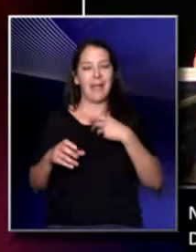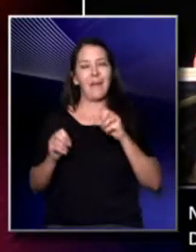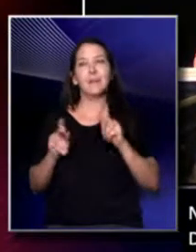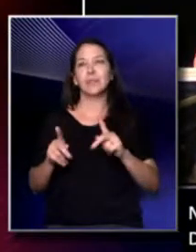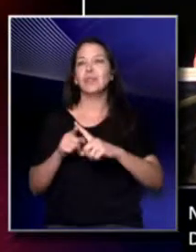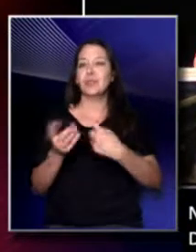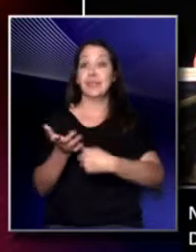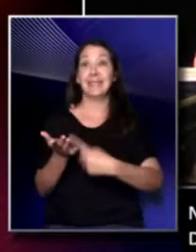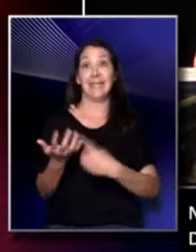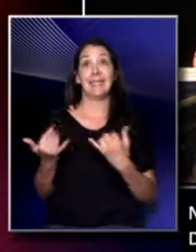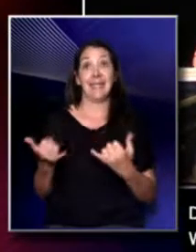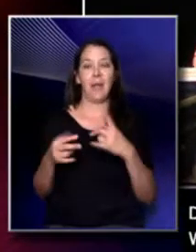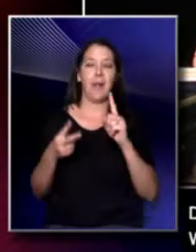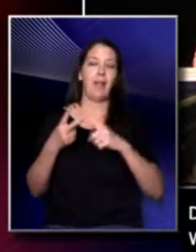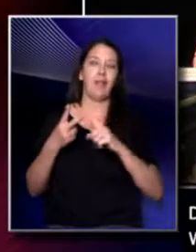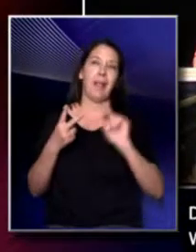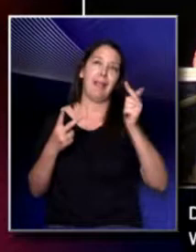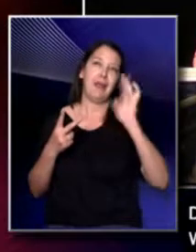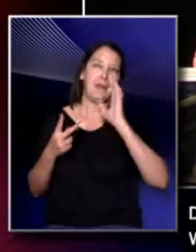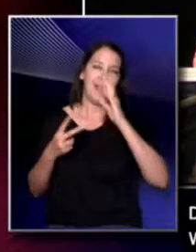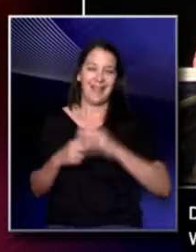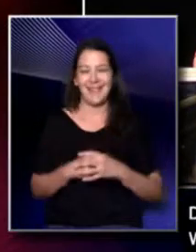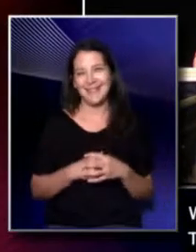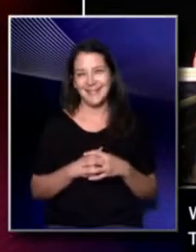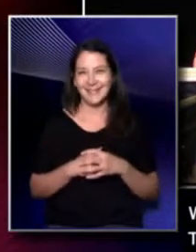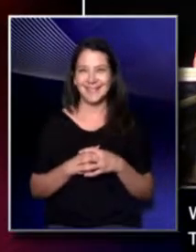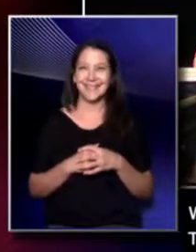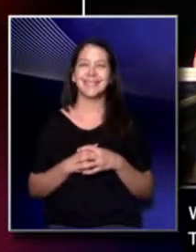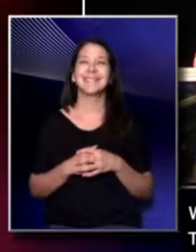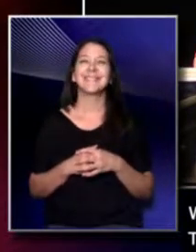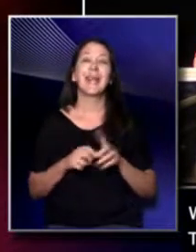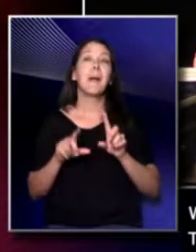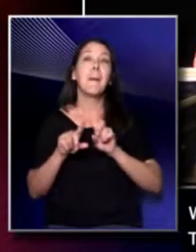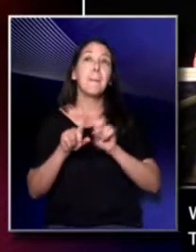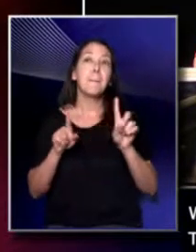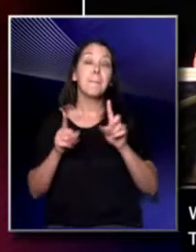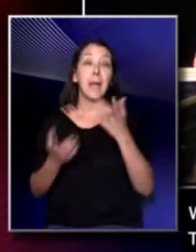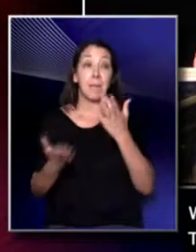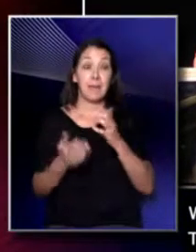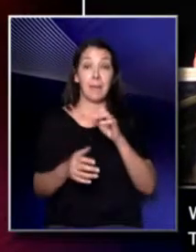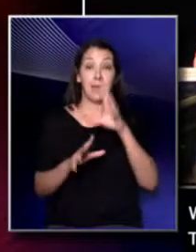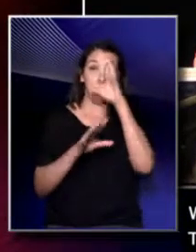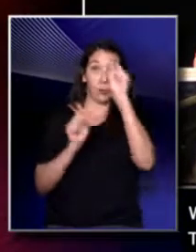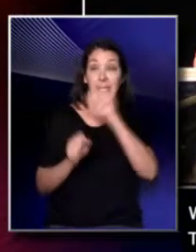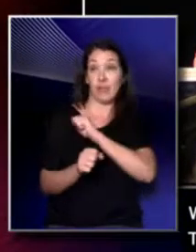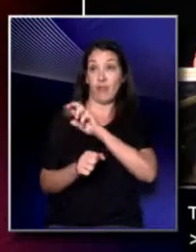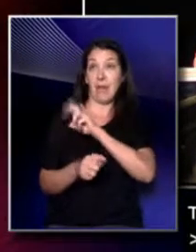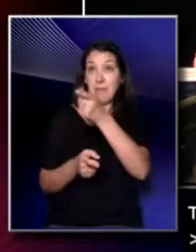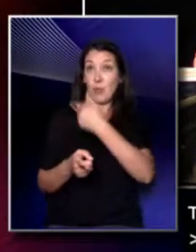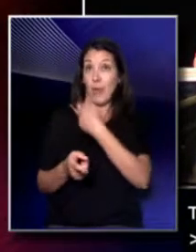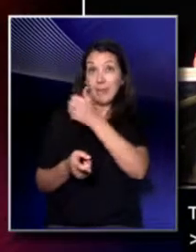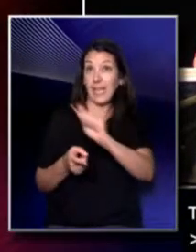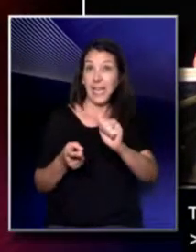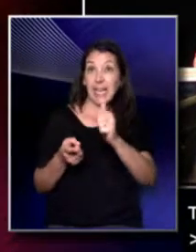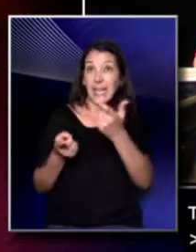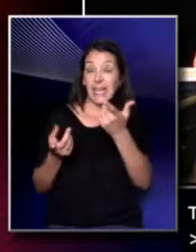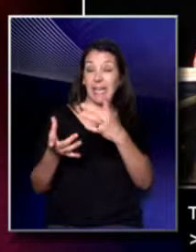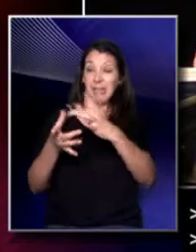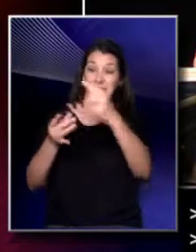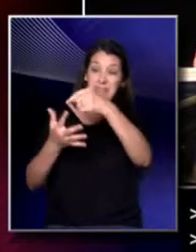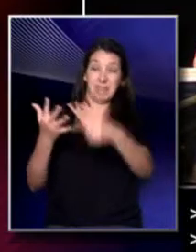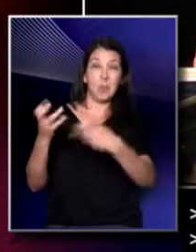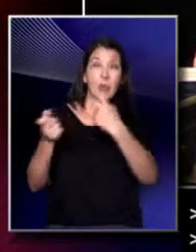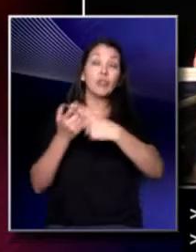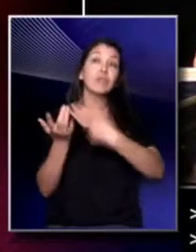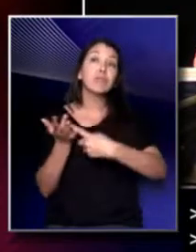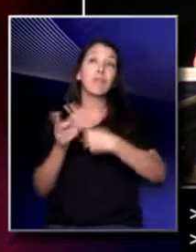further. Sure. Understood. No, it's okay. But maybe Superintendent Reichman, was there any insights you saw from the results?